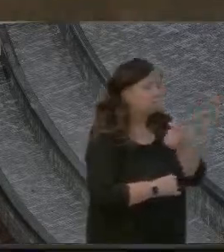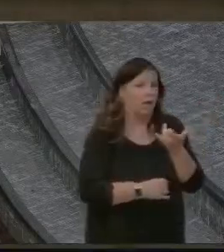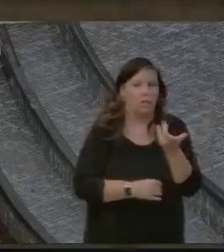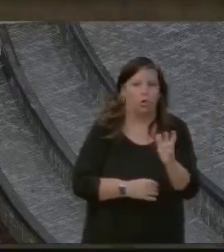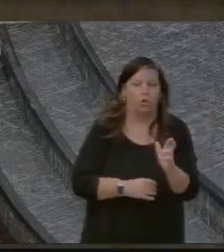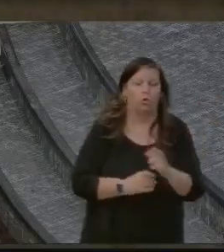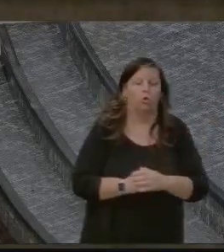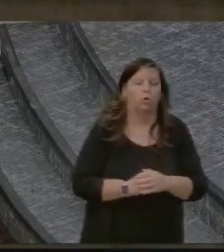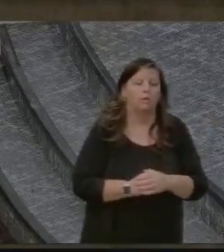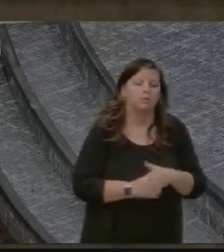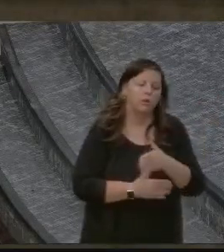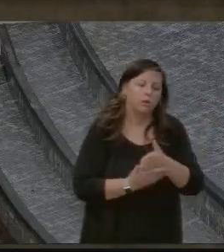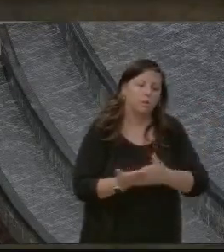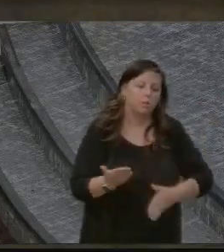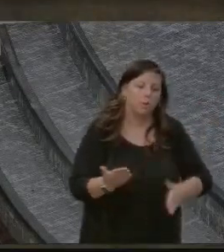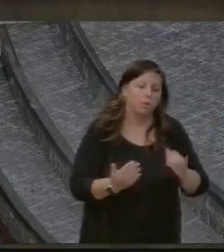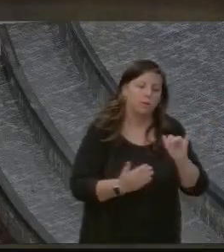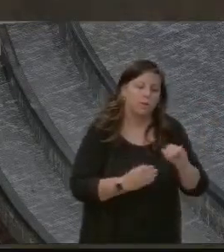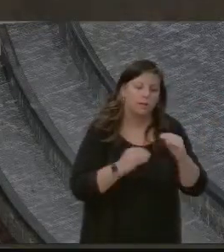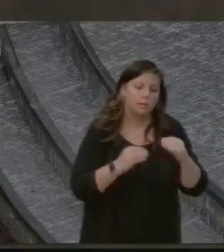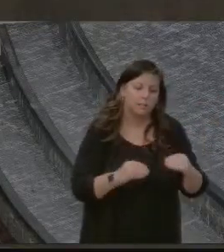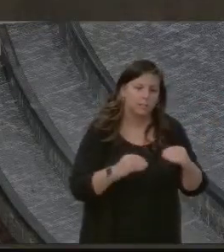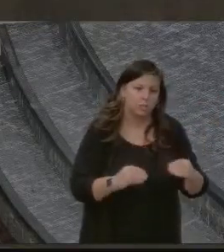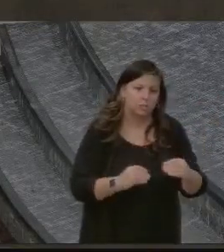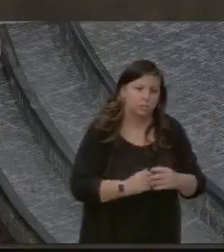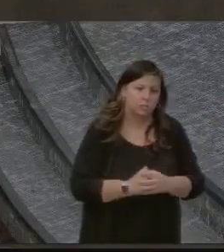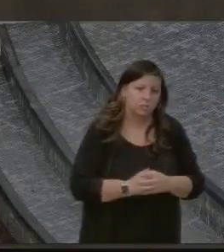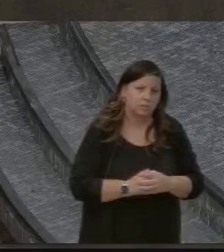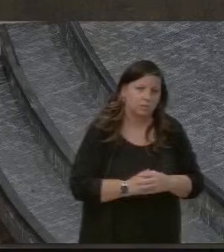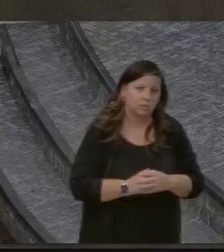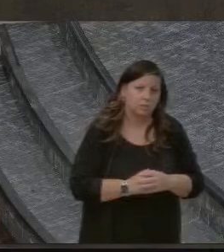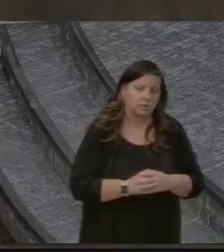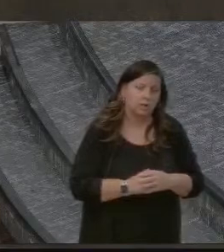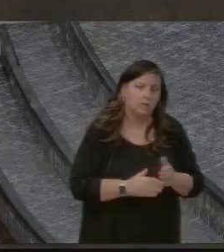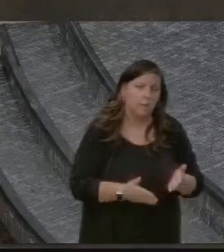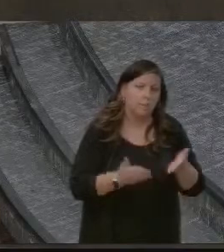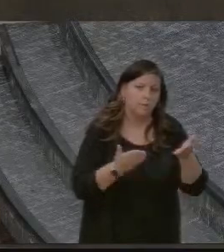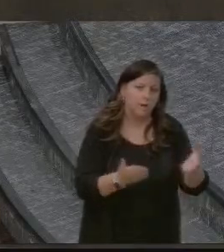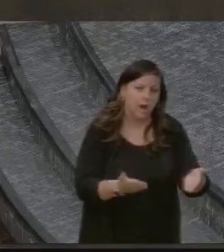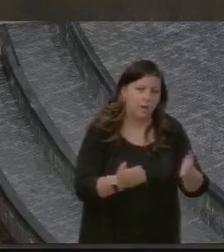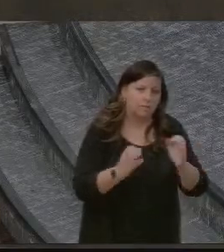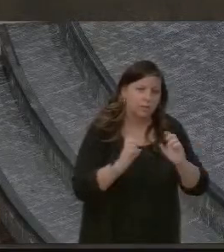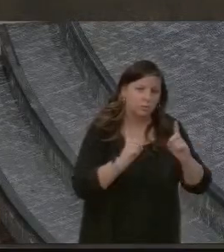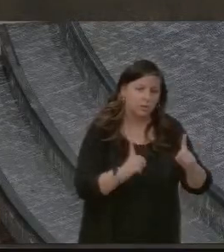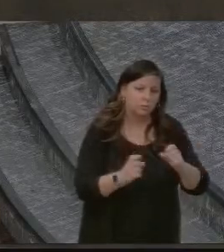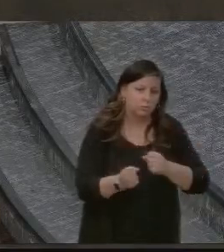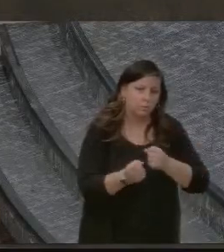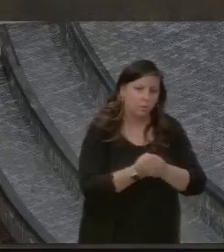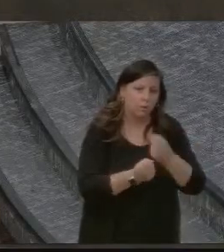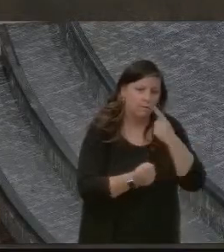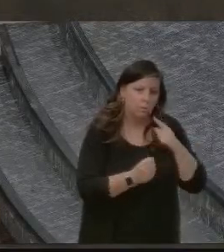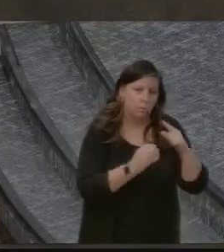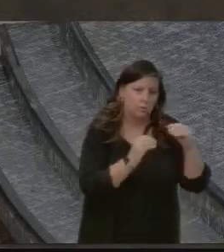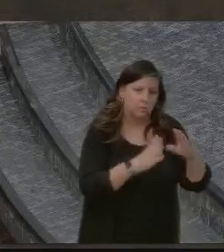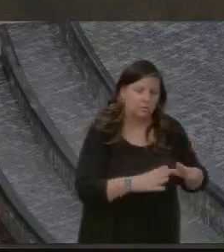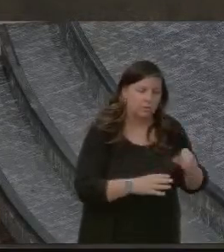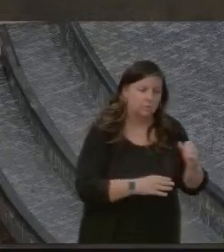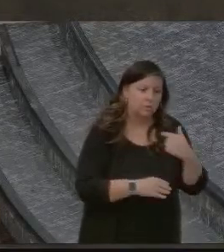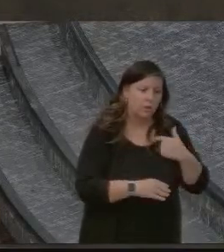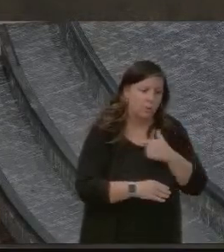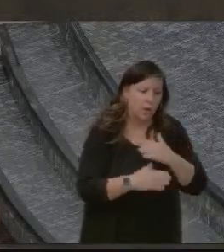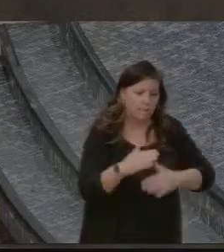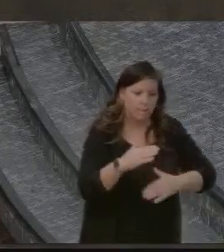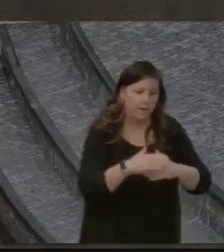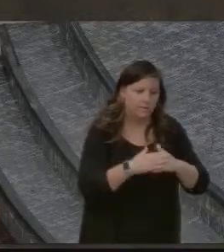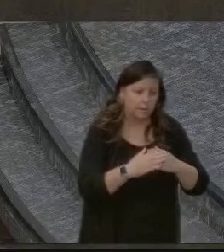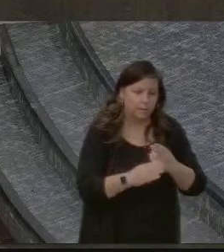a component that teaches or that provides educational support for teachers so that we're maximizing